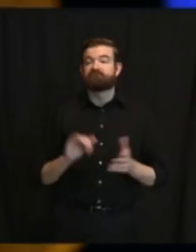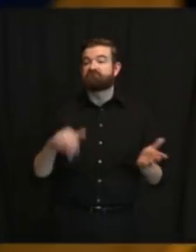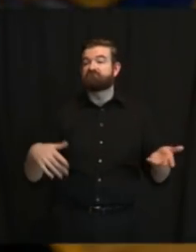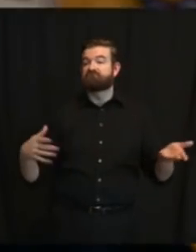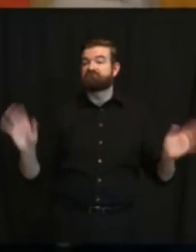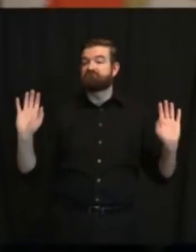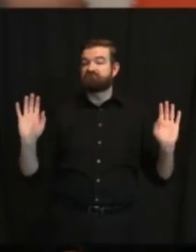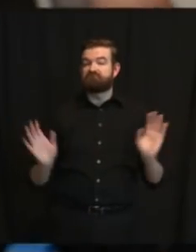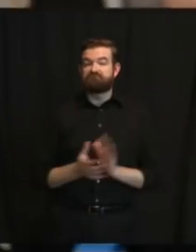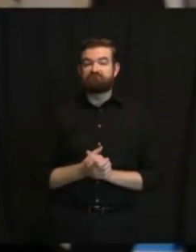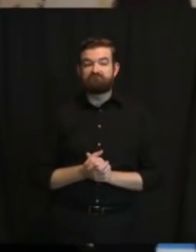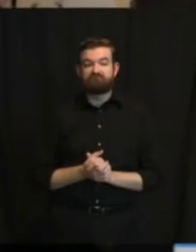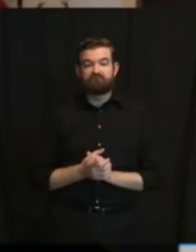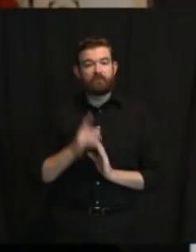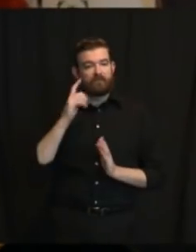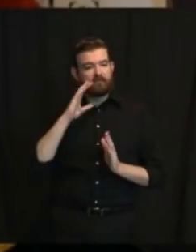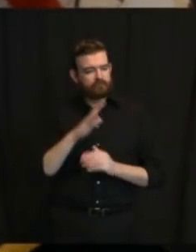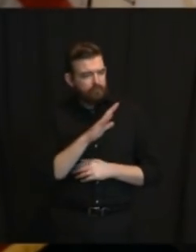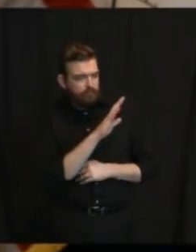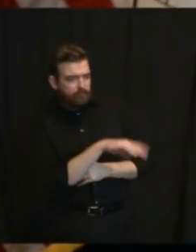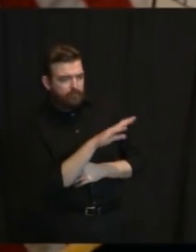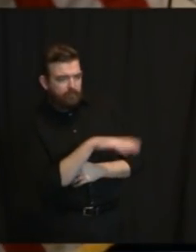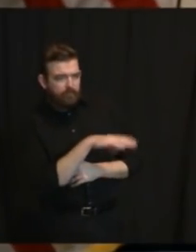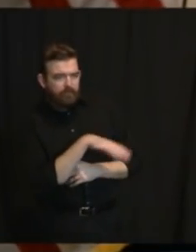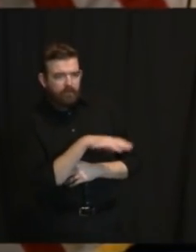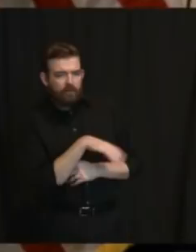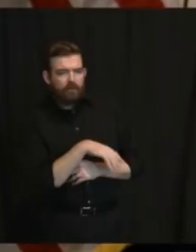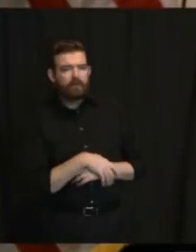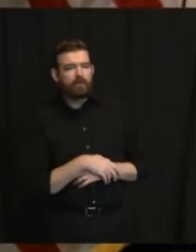Could I ask you a favor? Can we please drop the hammer on the hammerhead?